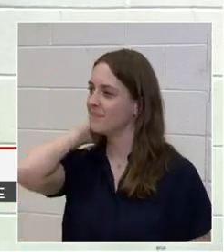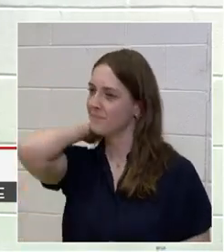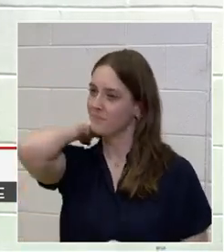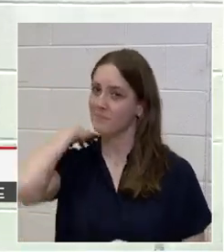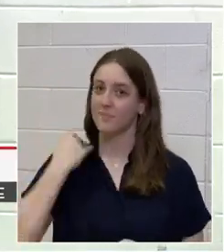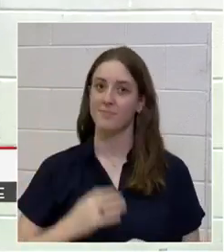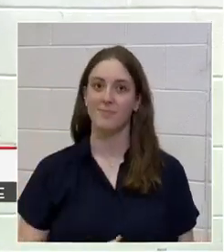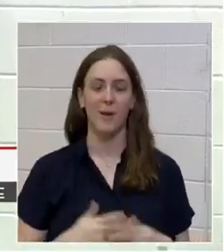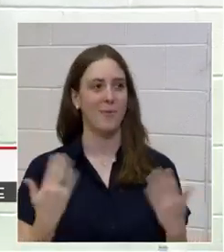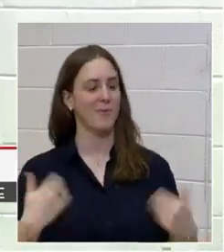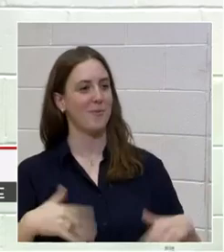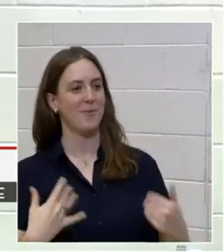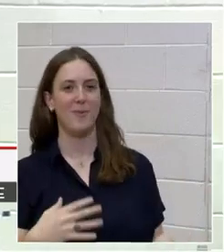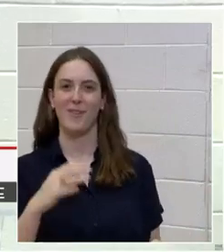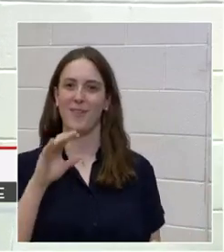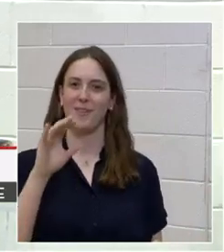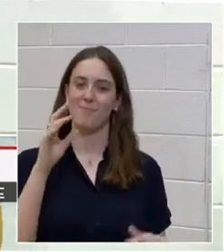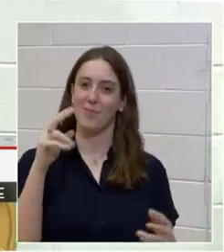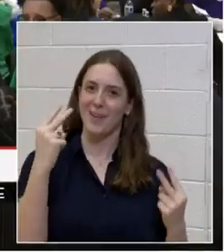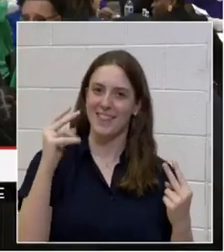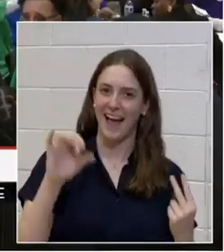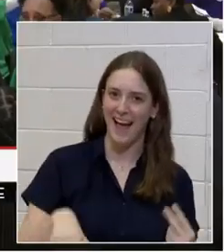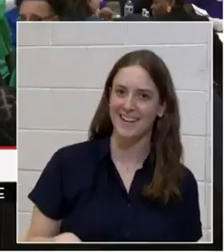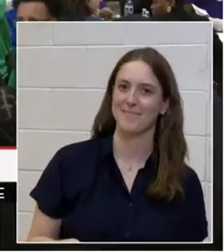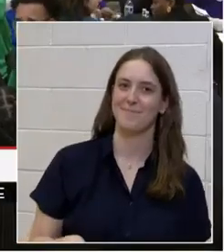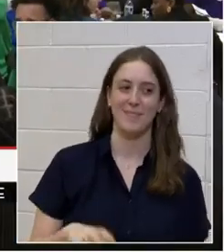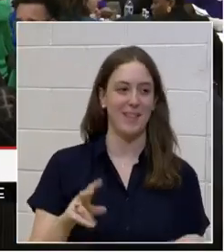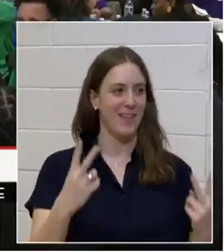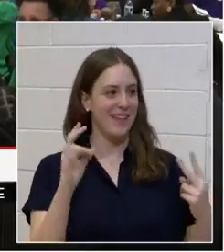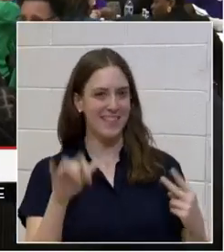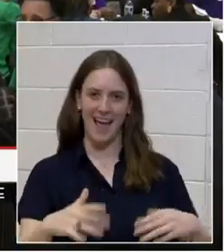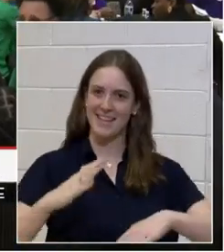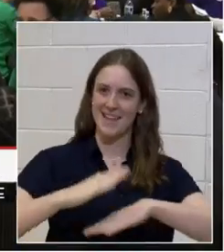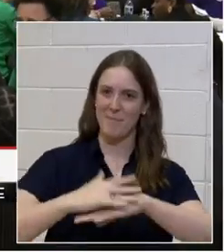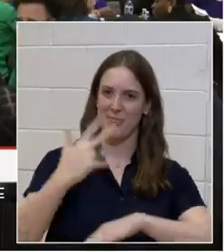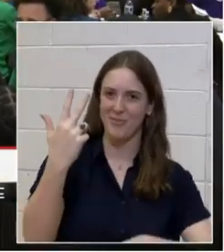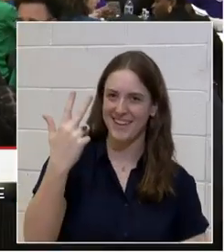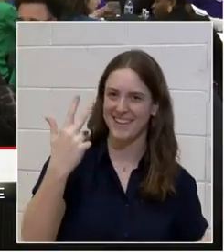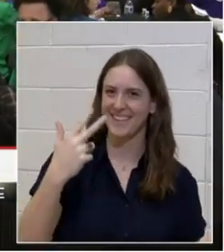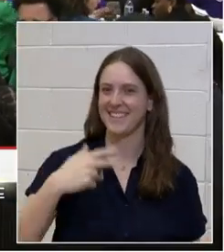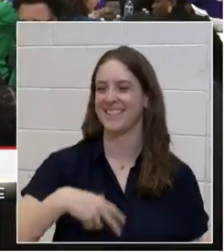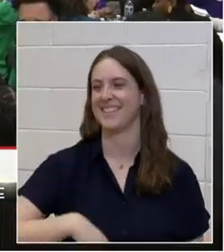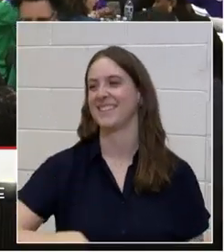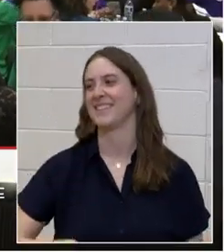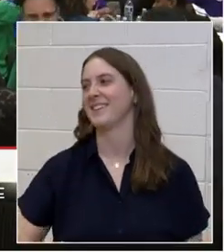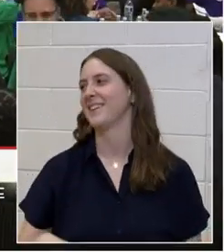Well, look at that. Well, look at that. Table 3.